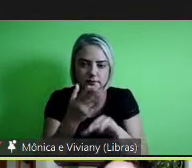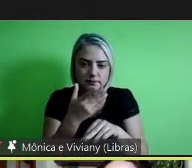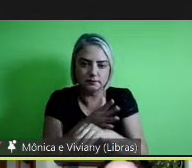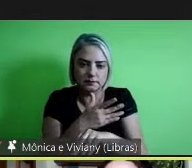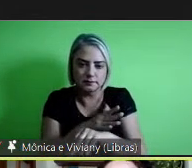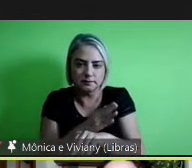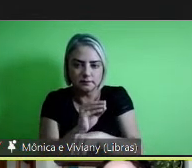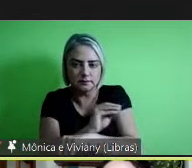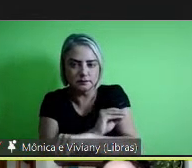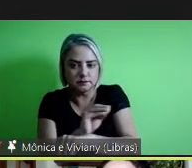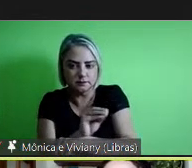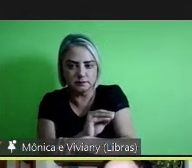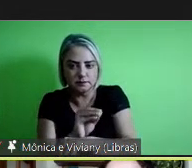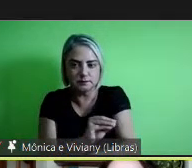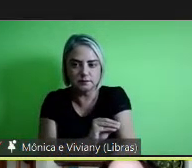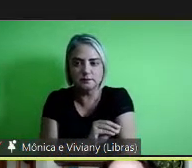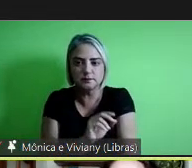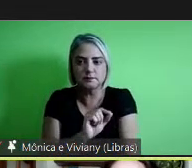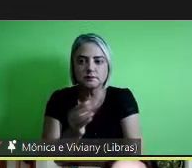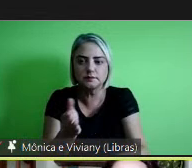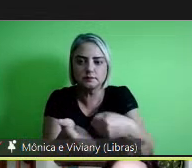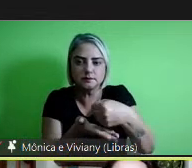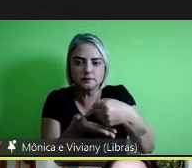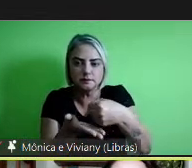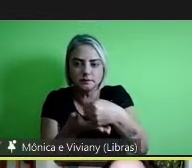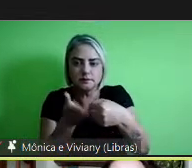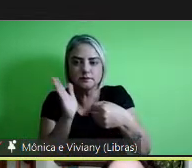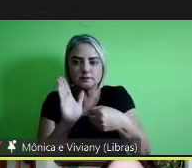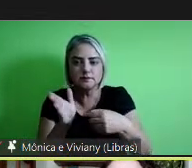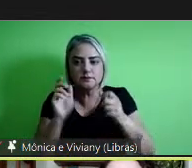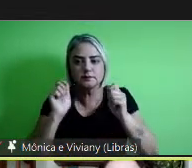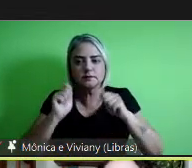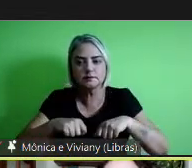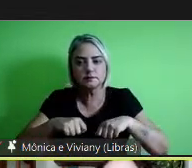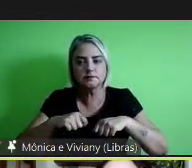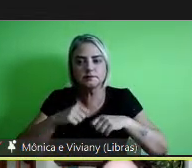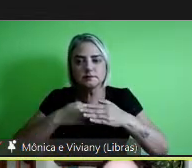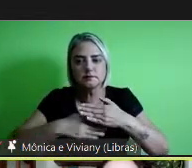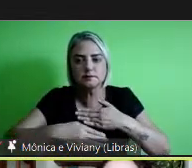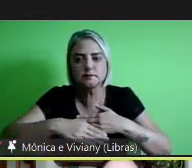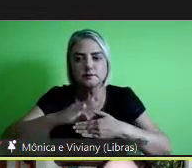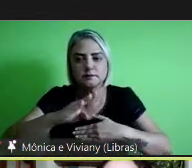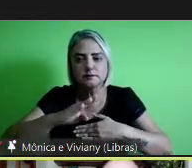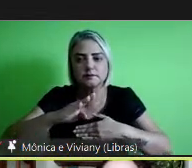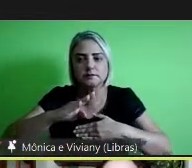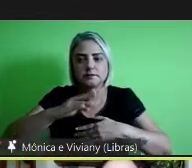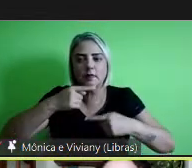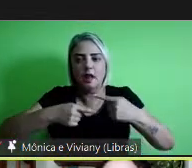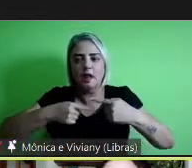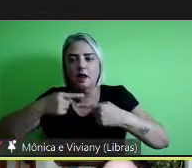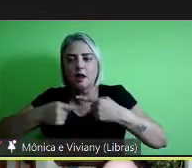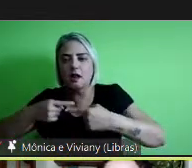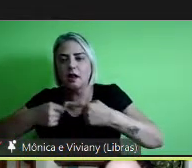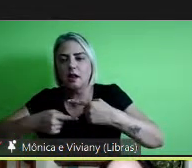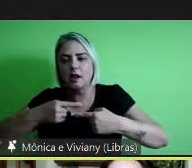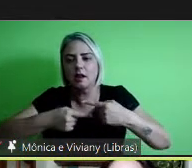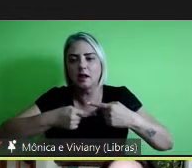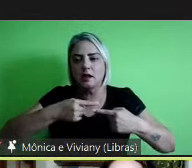in the organization of their practices of care. In this matrix, it was possible